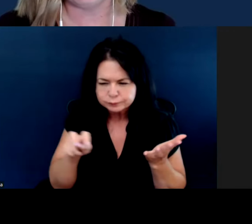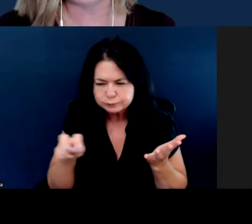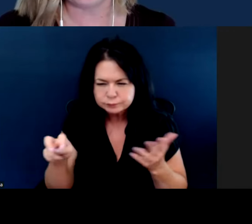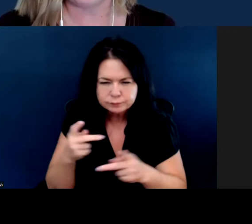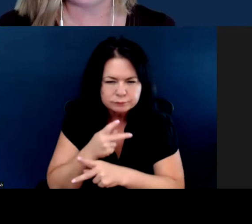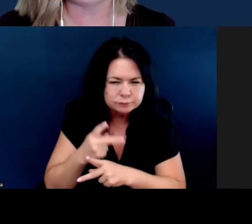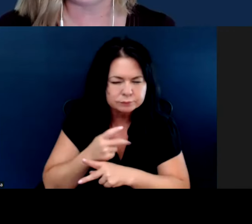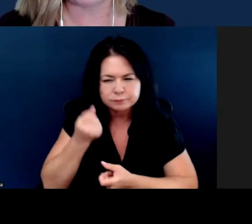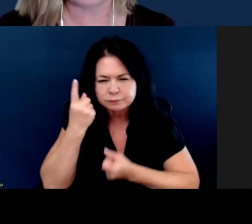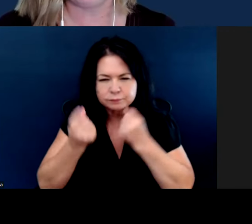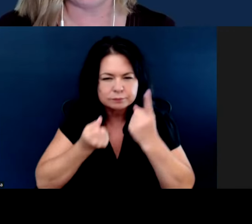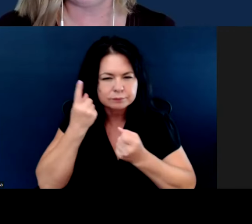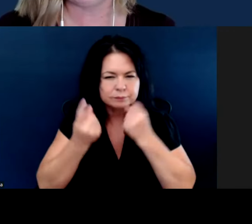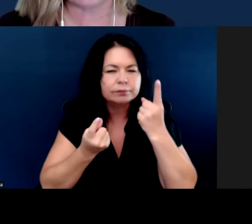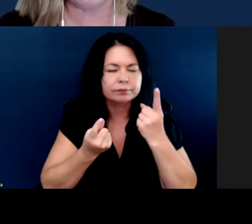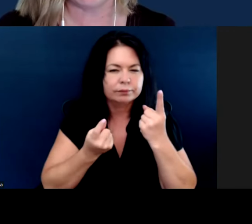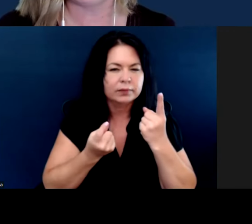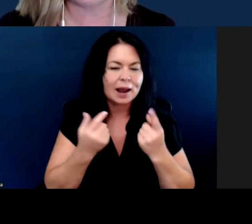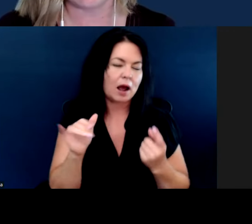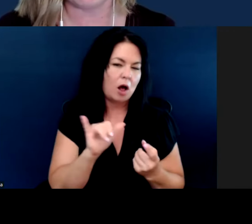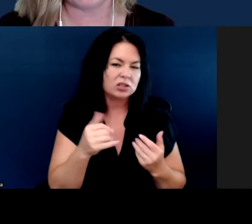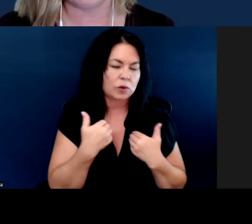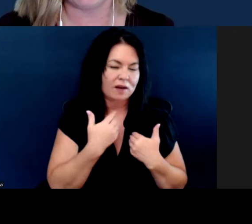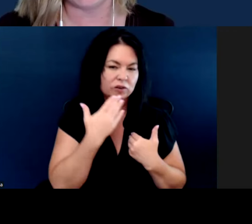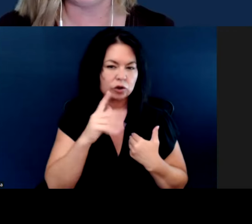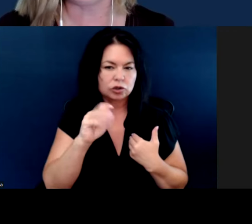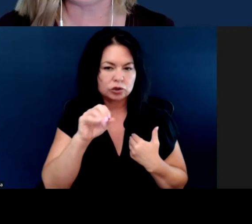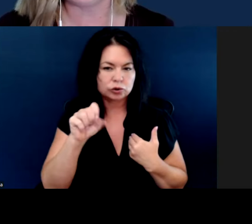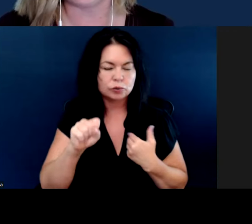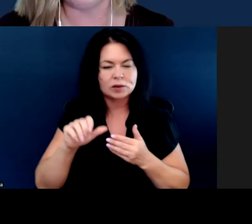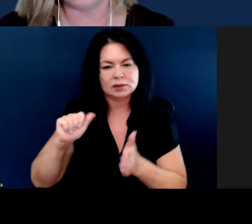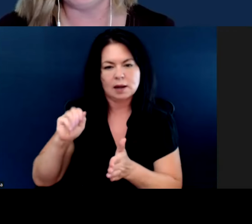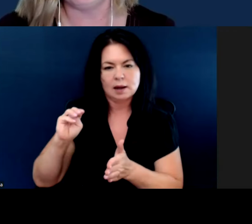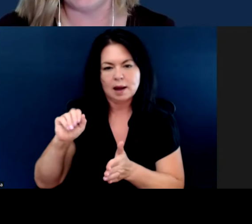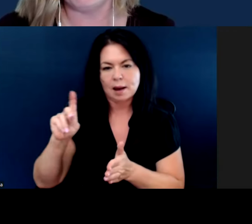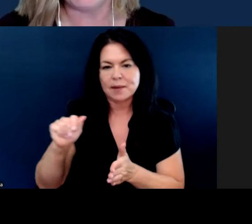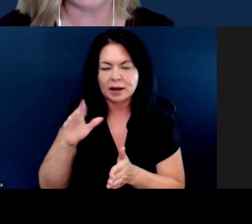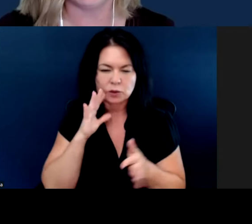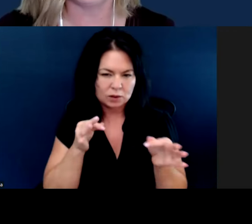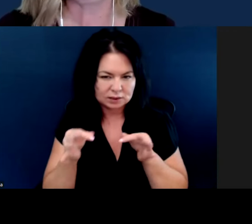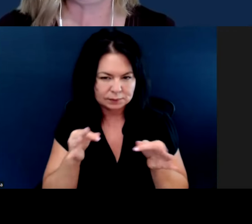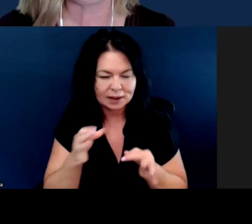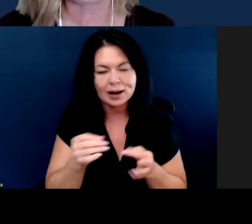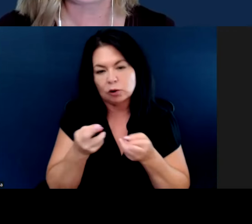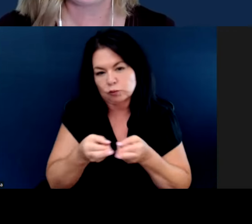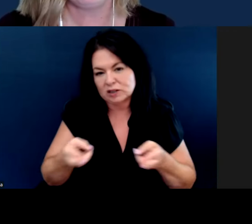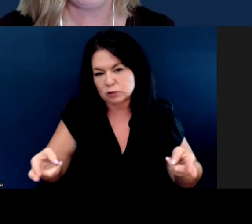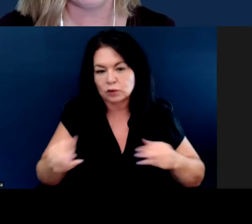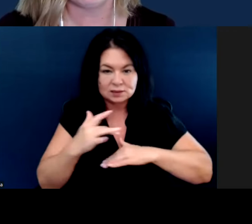then also just there's some really great tools that Amanda is going to talk about and resources that are available from Medicare.